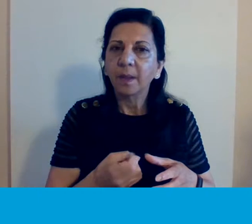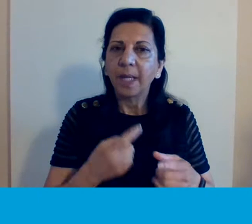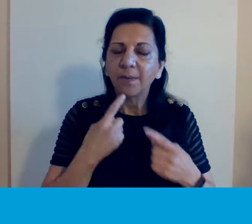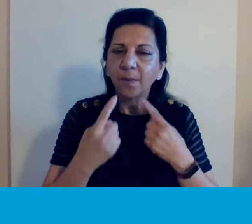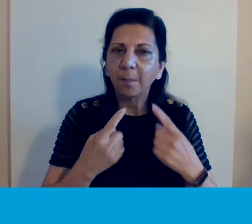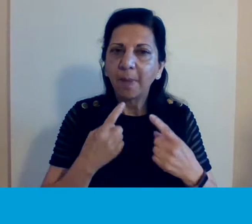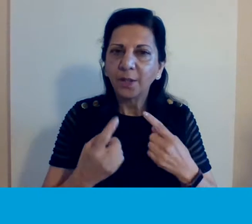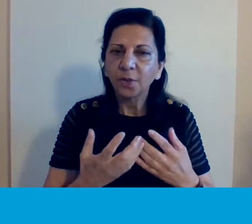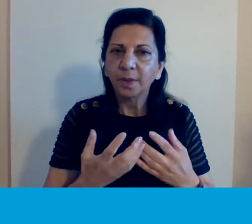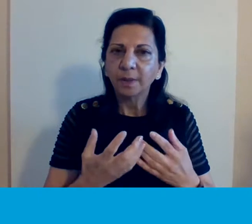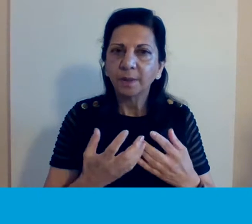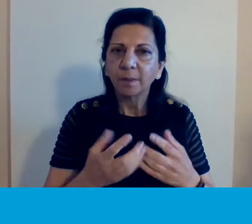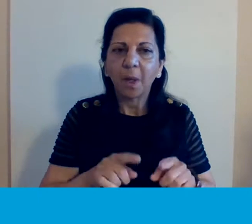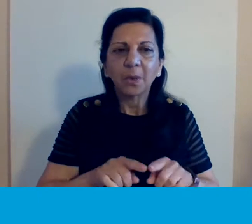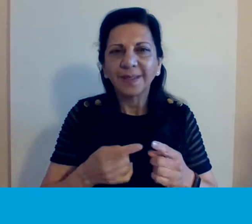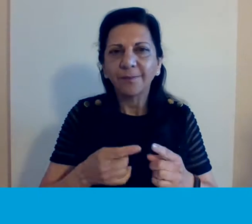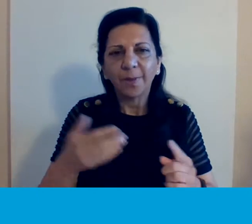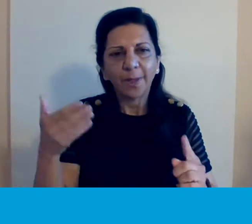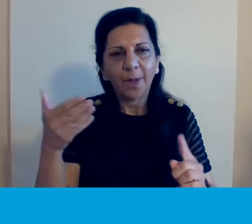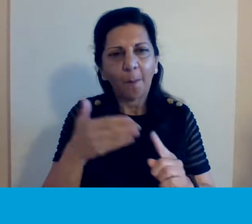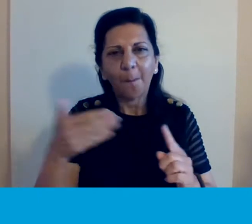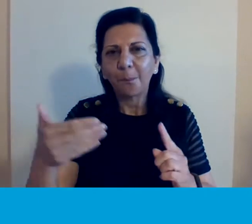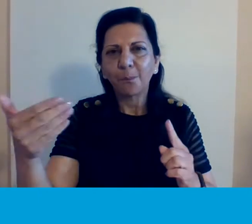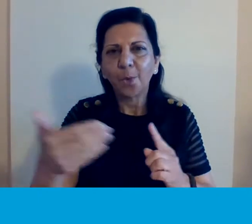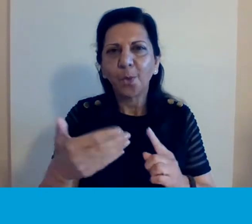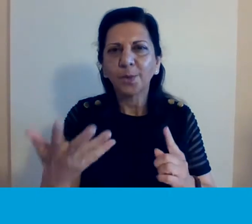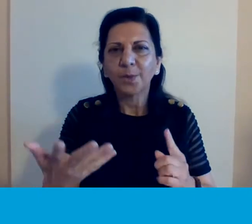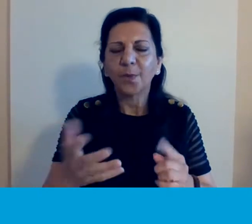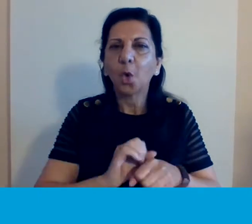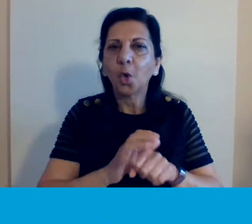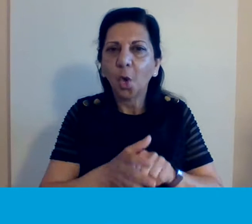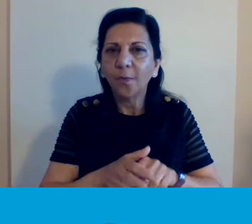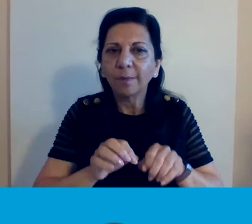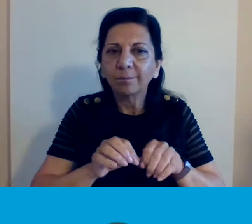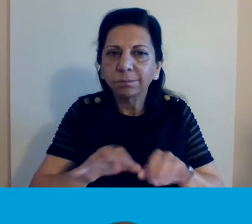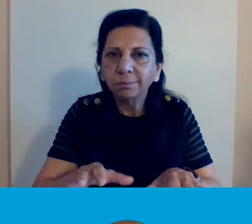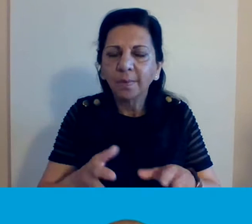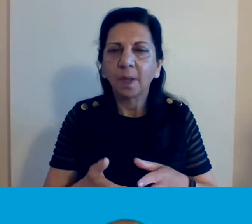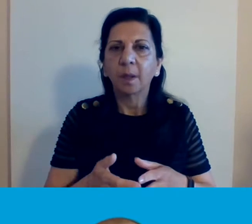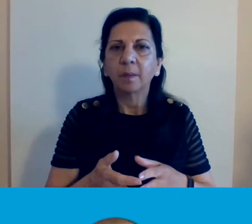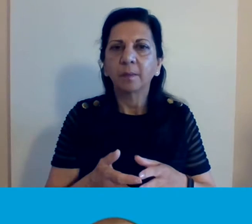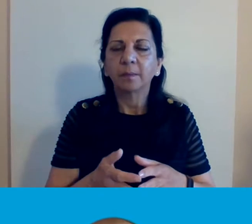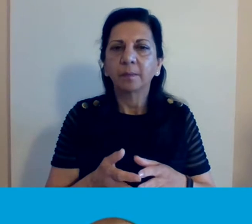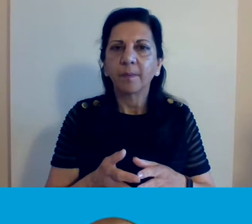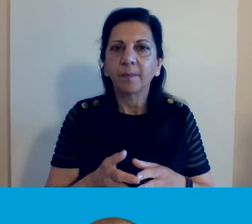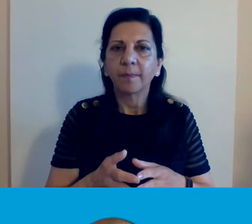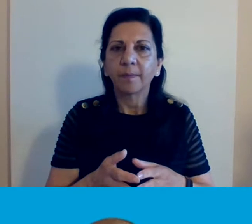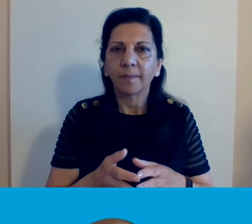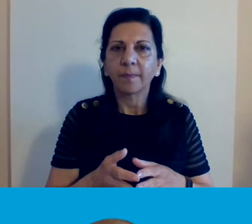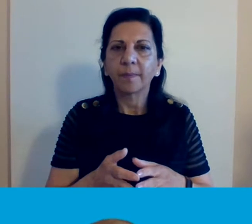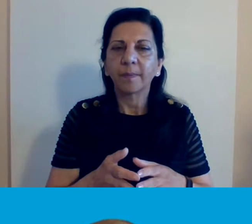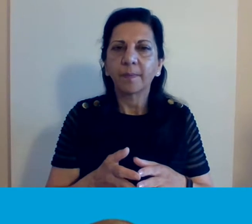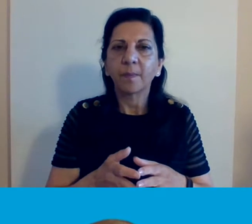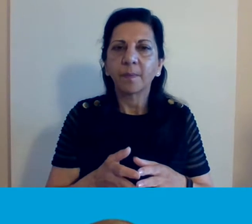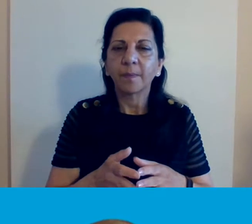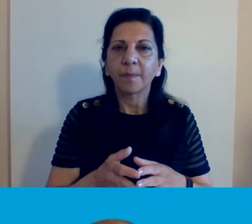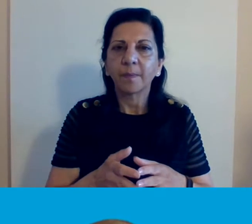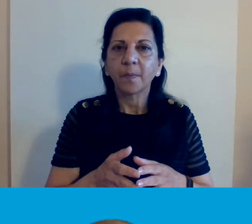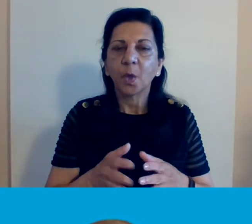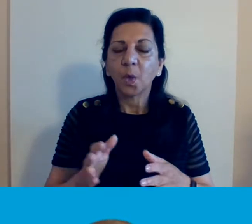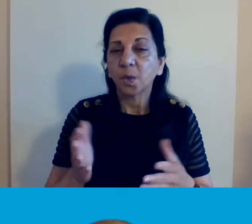around different approaches to COVID, all being adopted through one way, whether it's